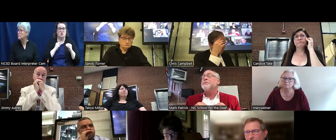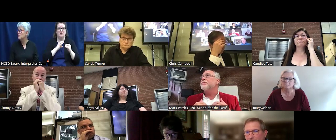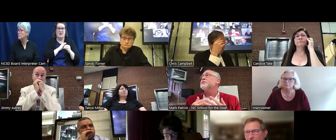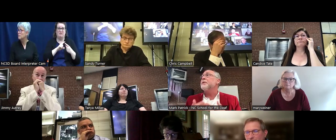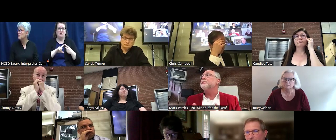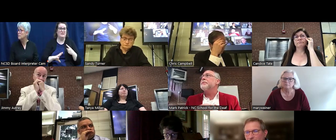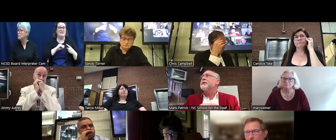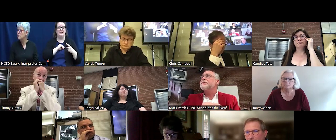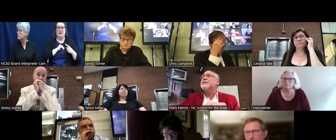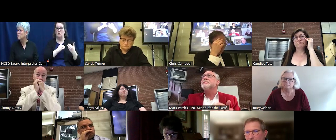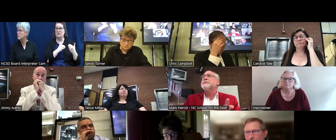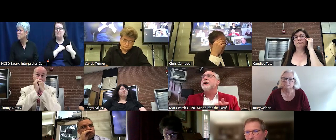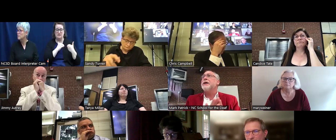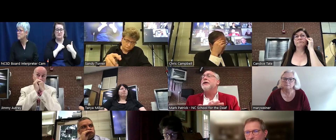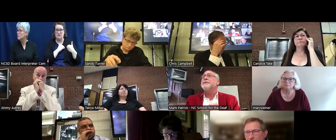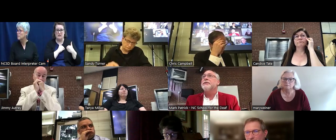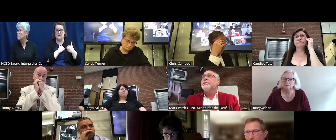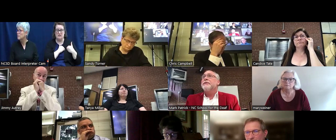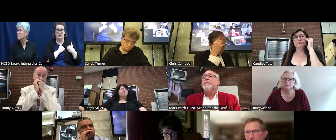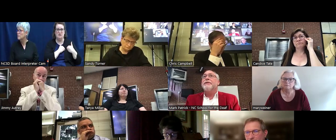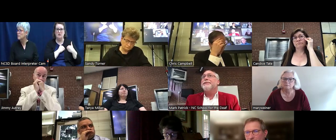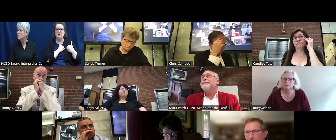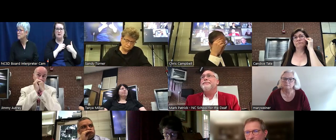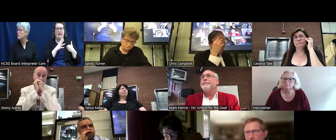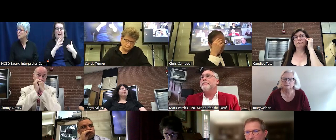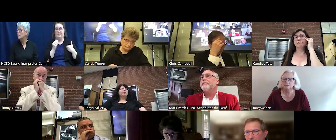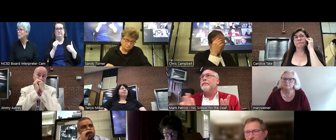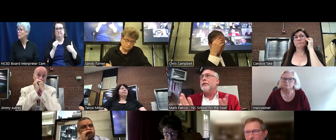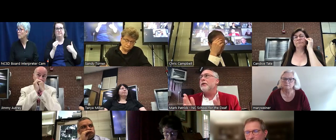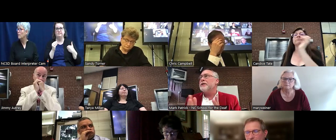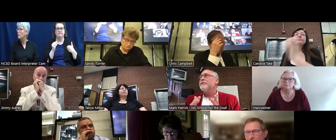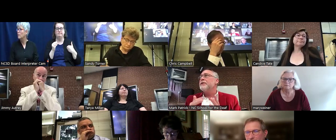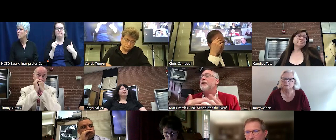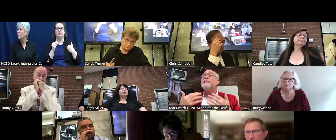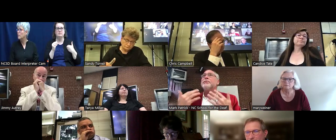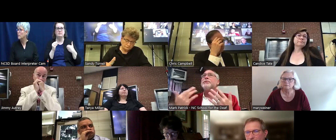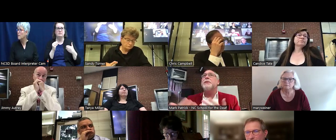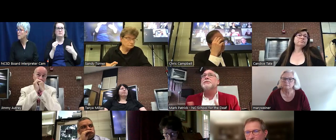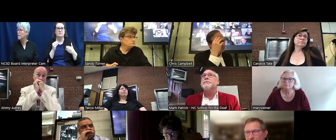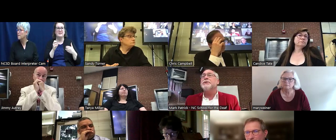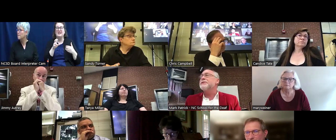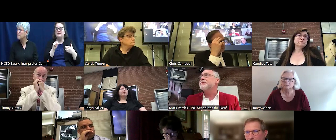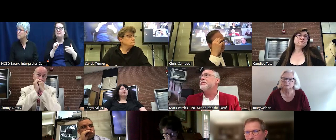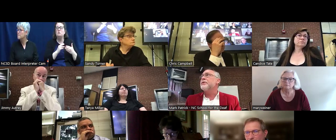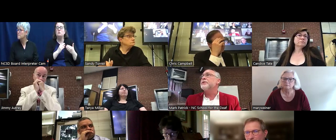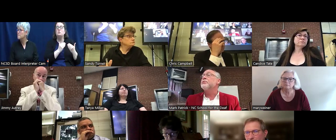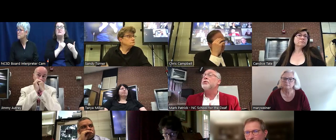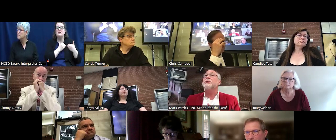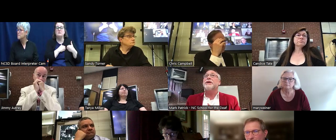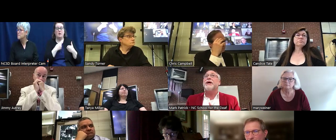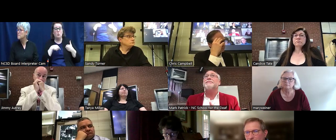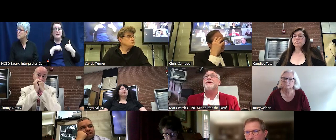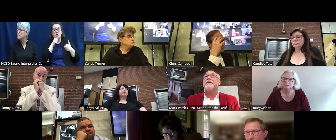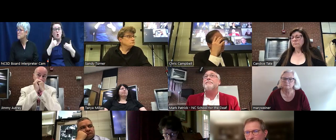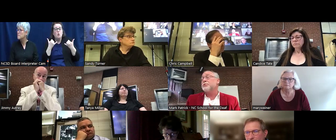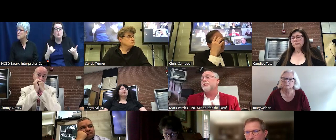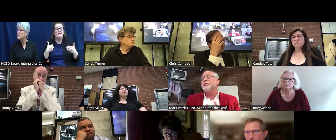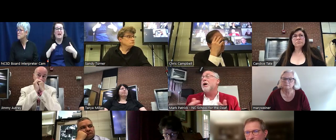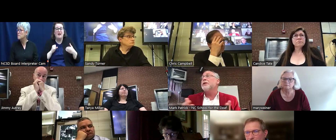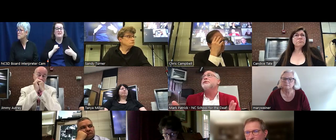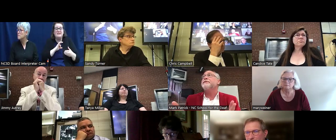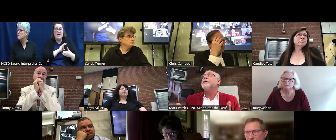accept the responsibilities and the even responsibilities that we don't currently have staff